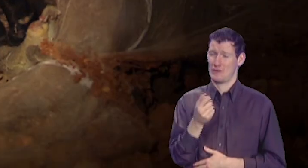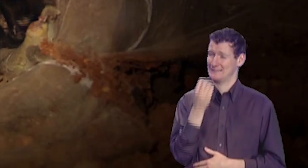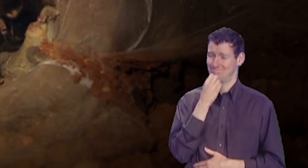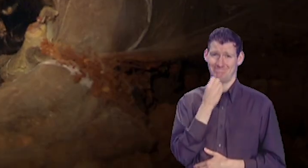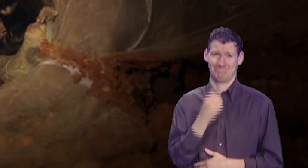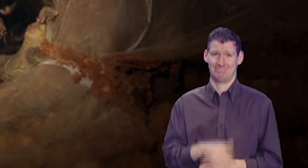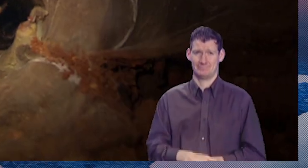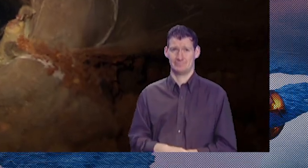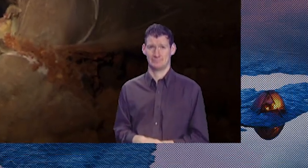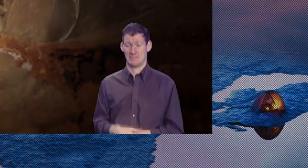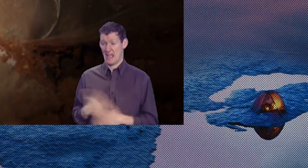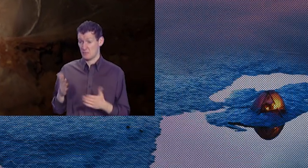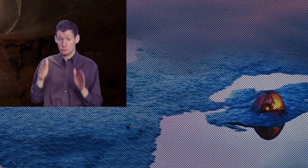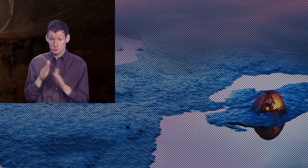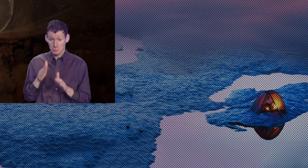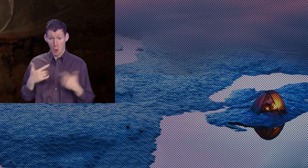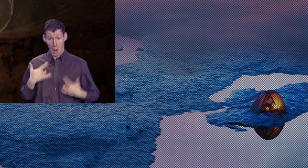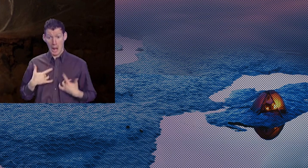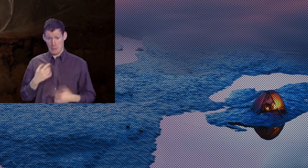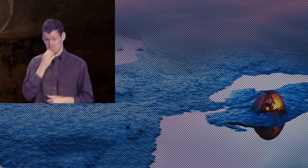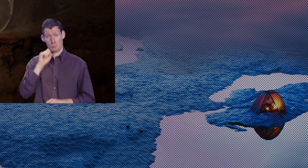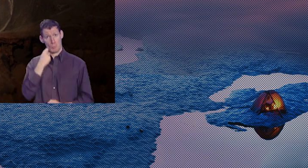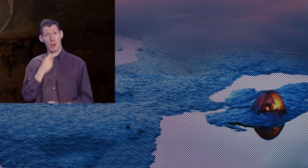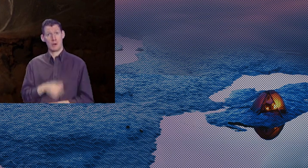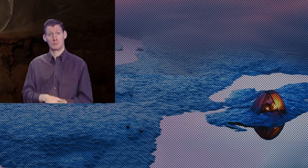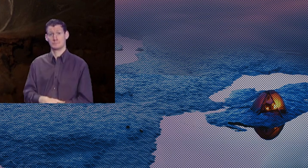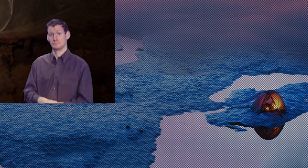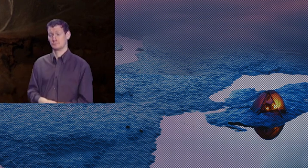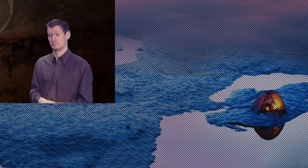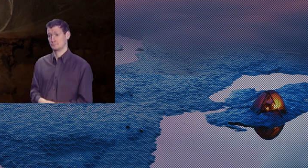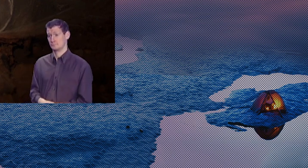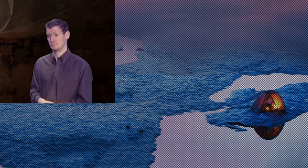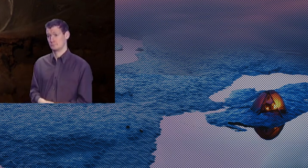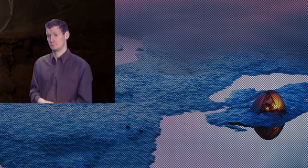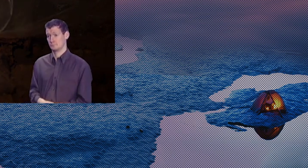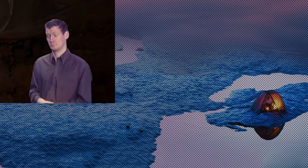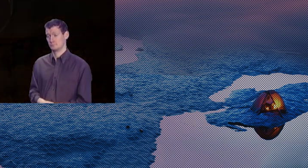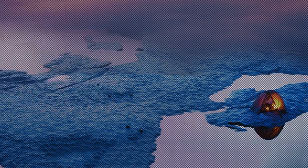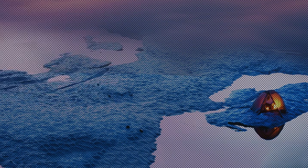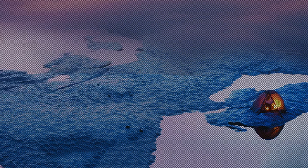menu. Just about anything else, small and alive, is.